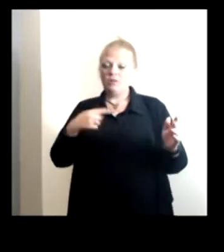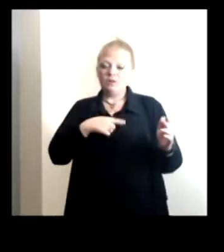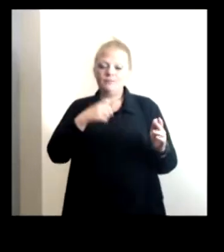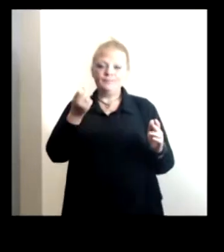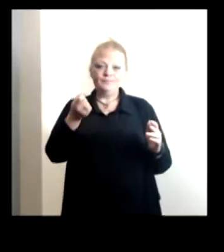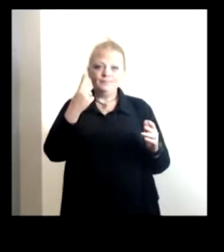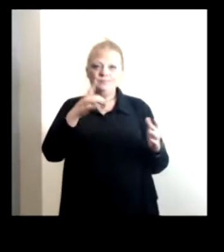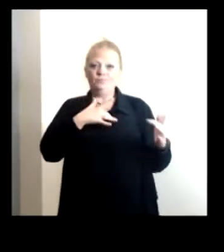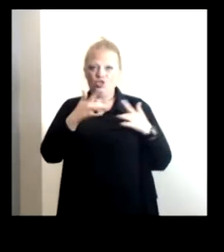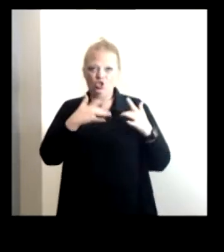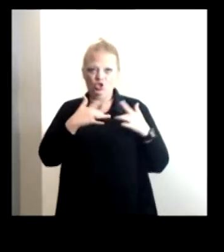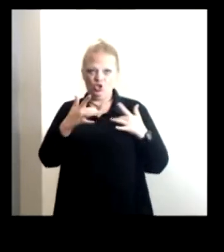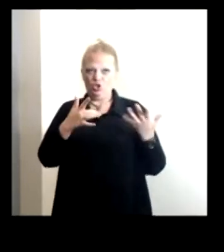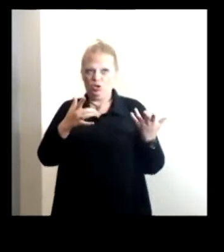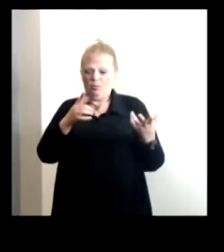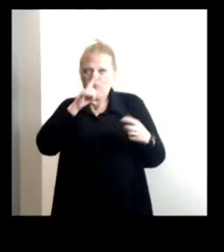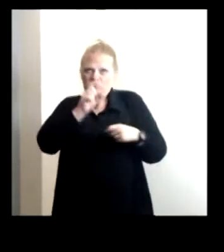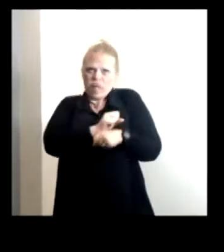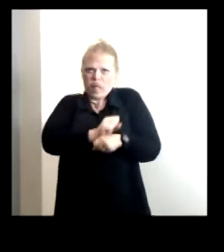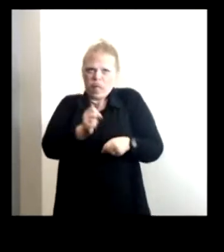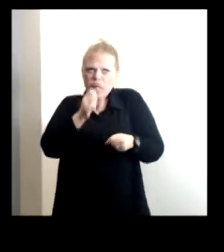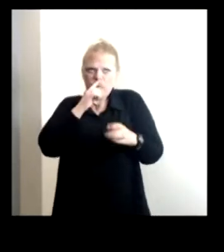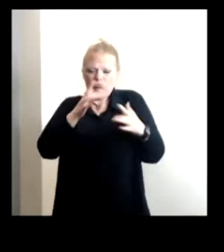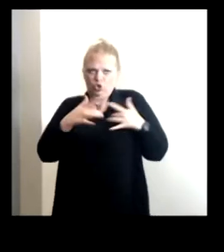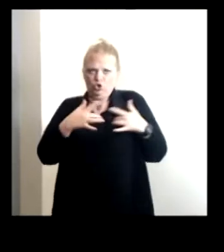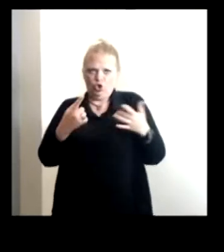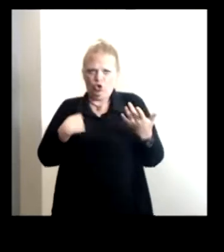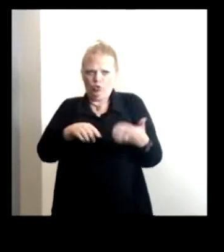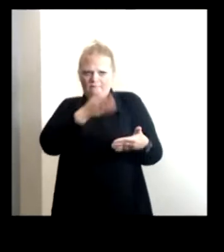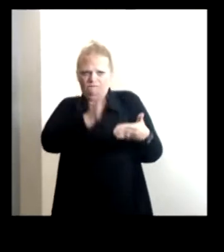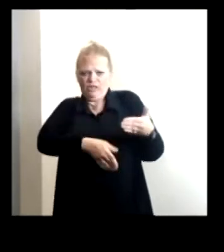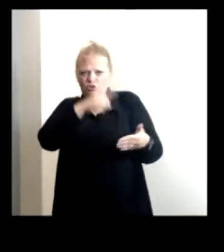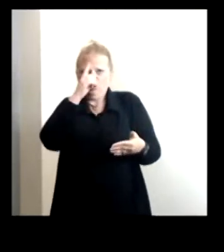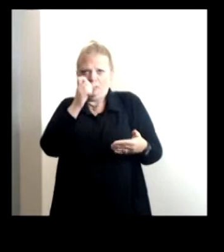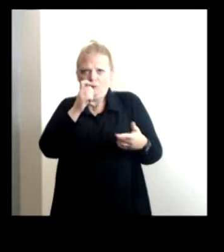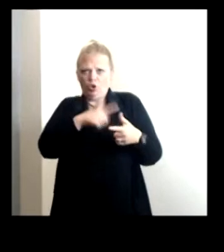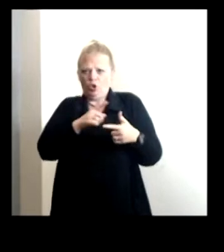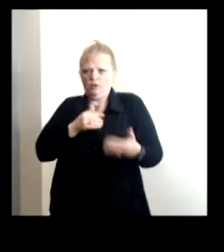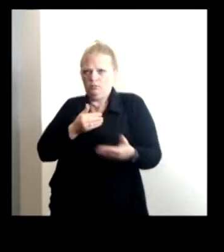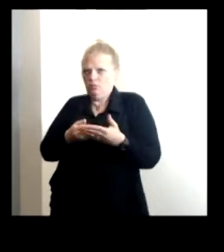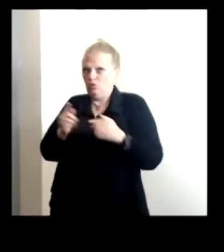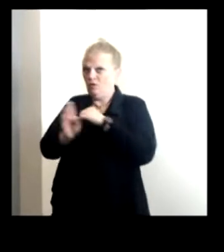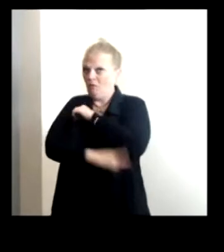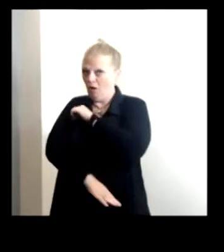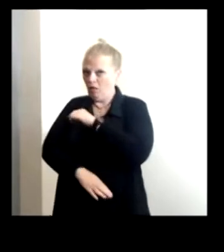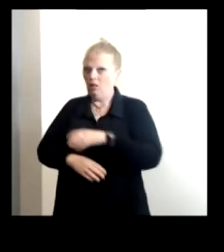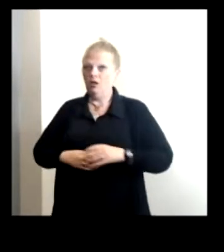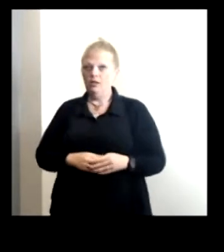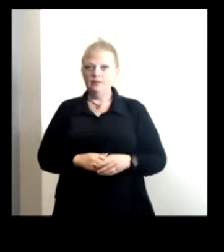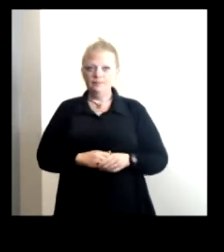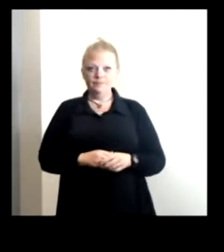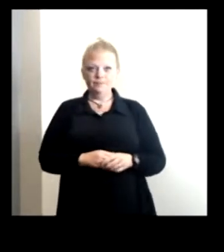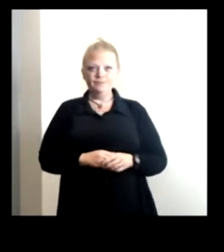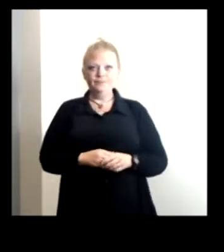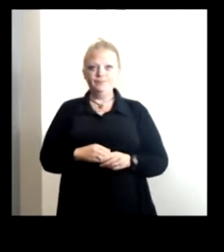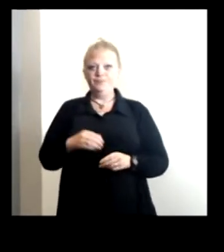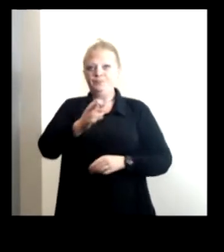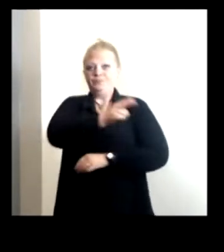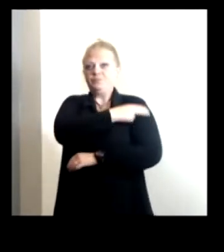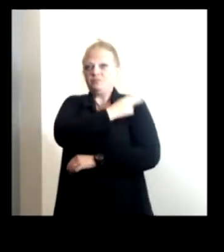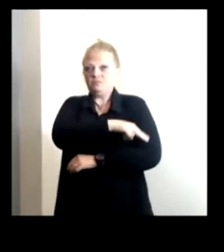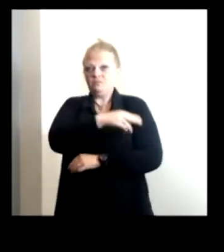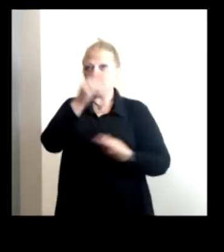that that is a concern. It's a legitimate concern as we finish the summer and head towards fall. Erie County